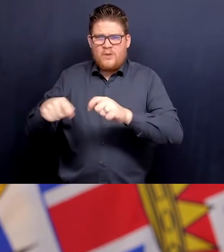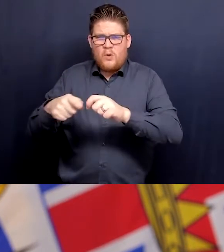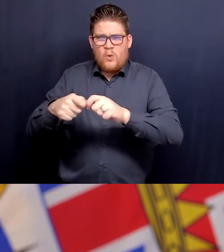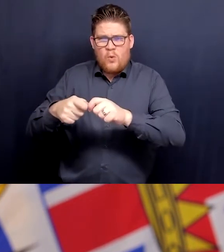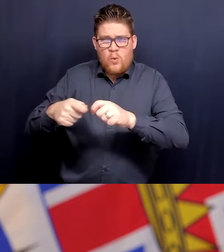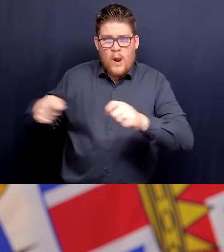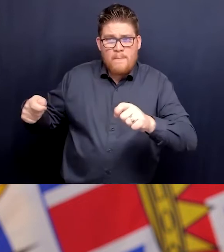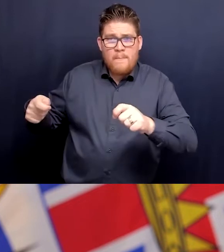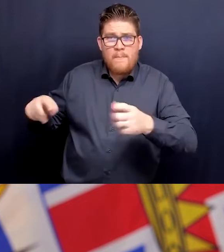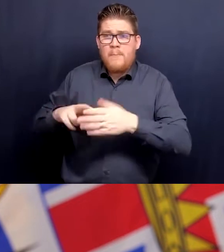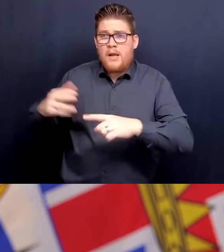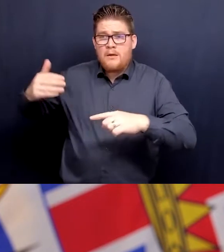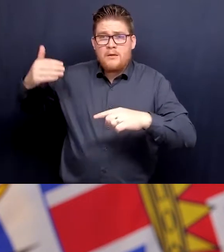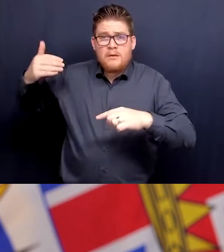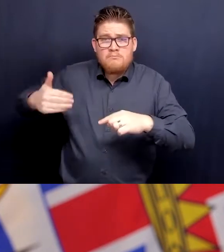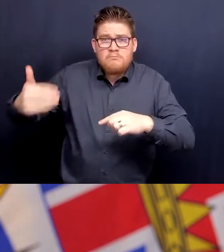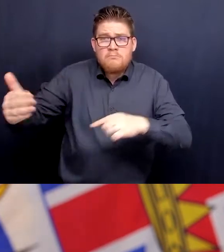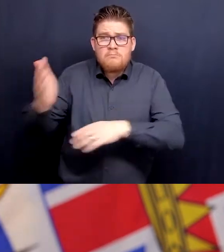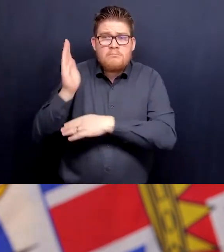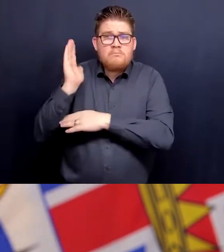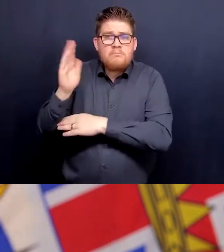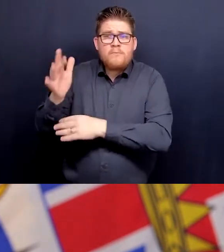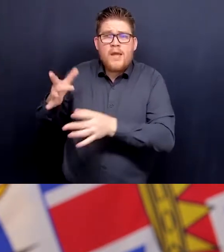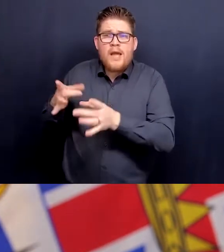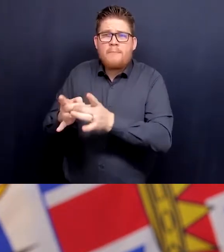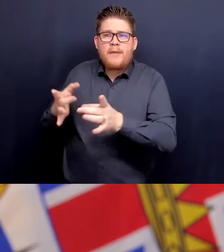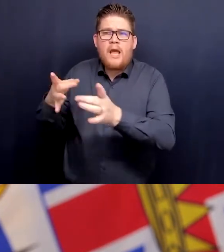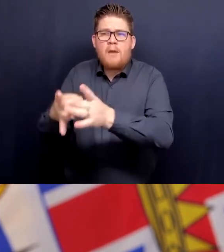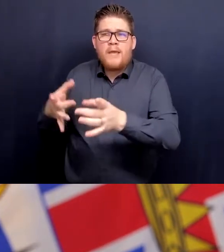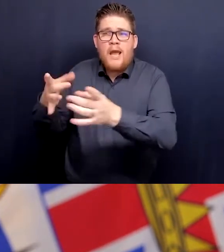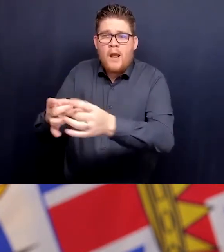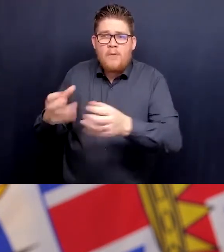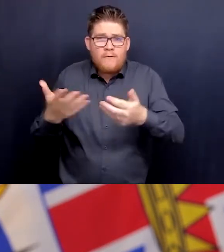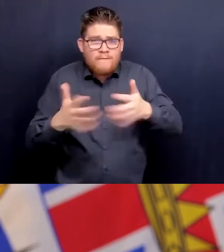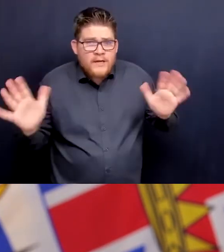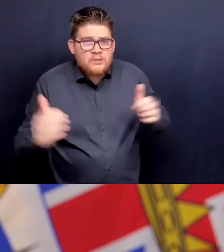going forward? I'm going to run away for a long time. No,